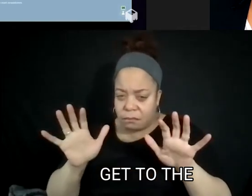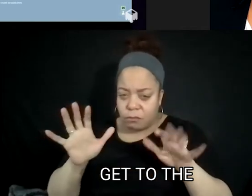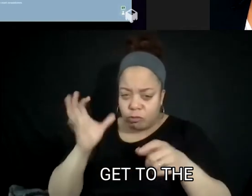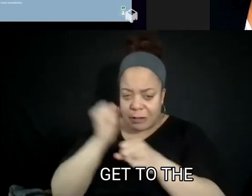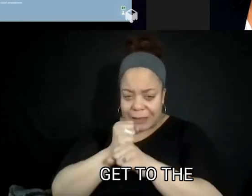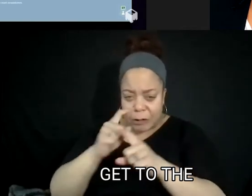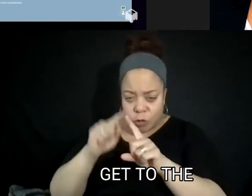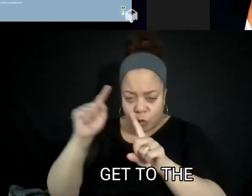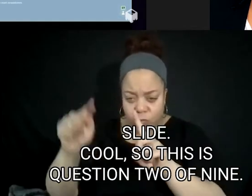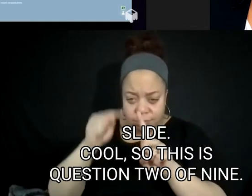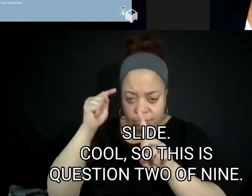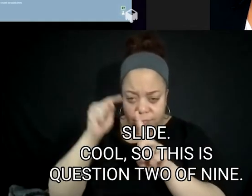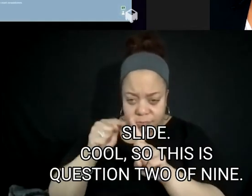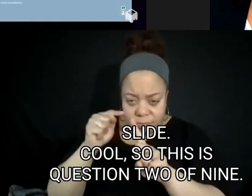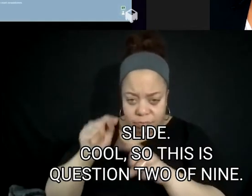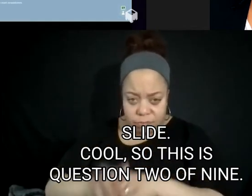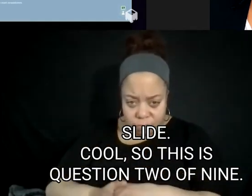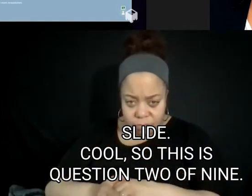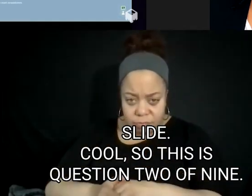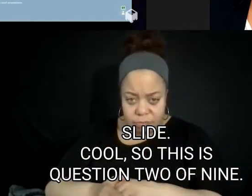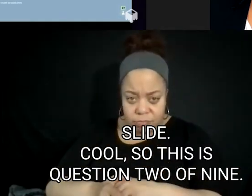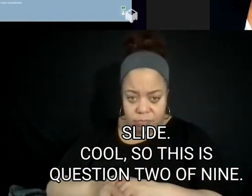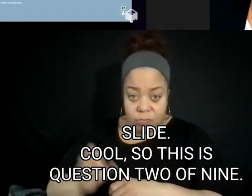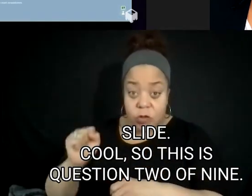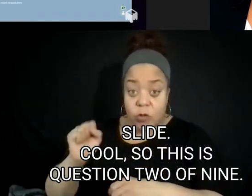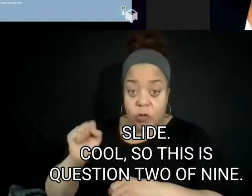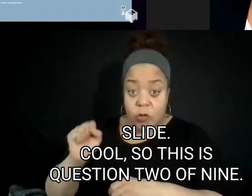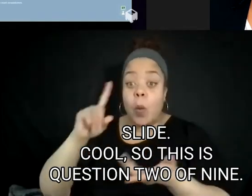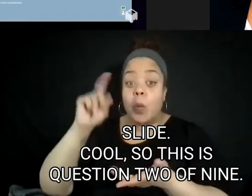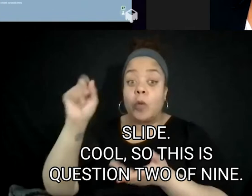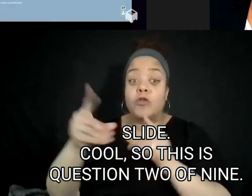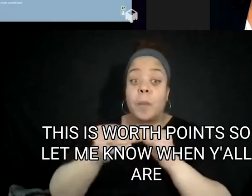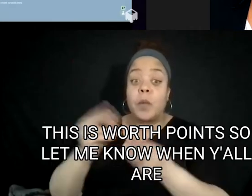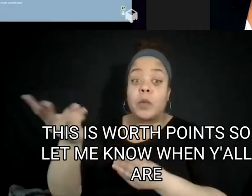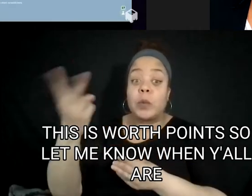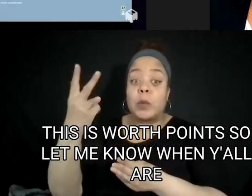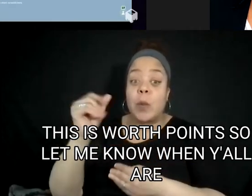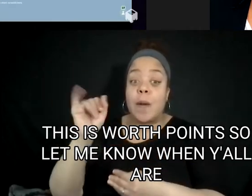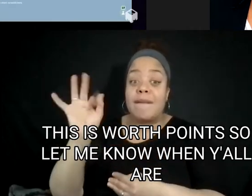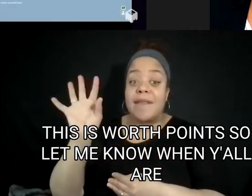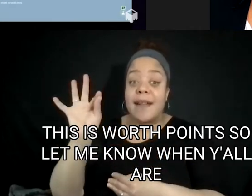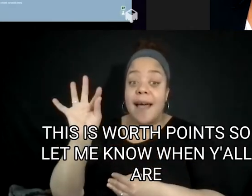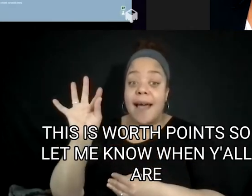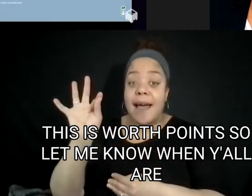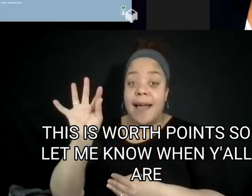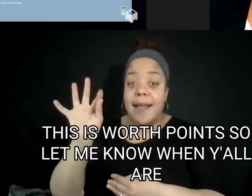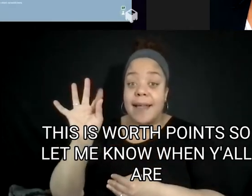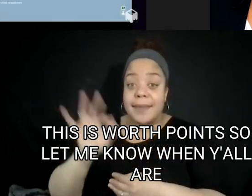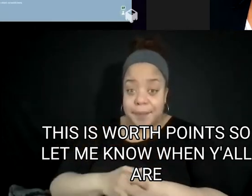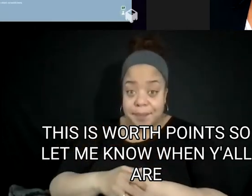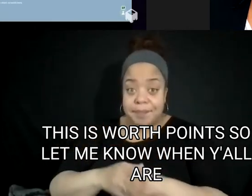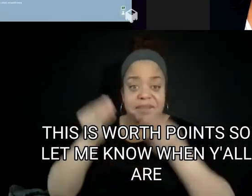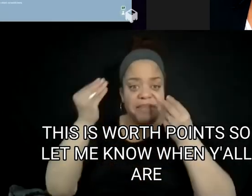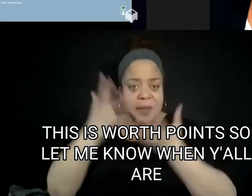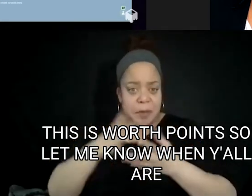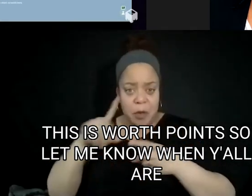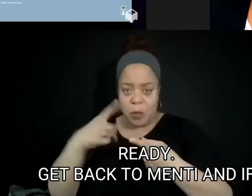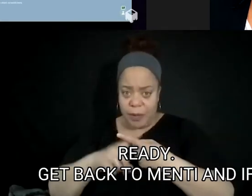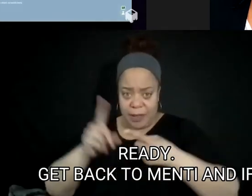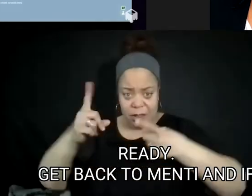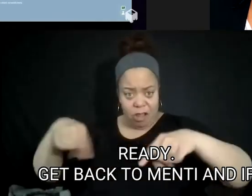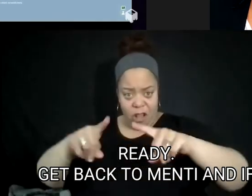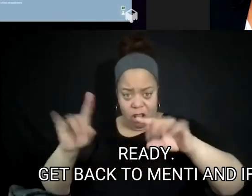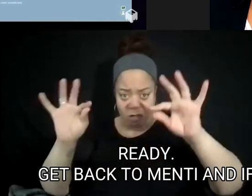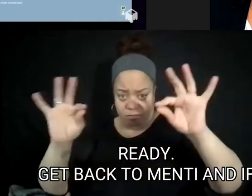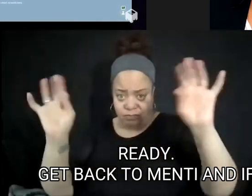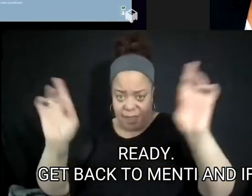So let me know when y'all are ready. So get back to Menti, and if our folks can put in the chat the link to Menti,